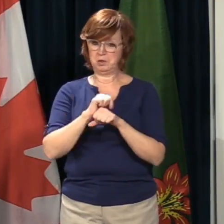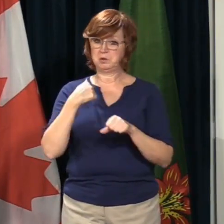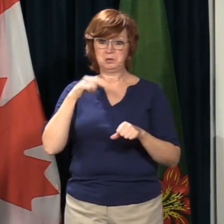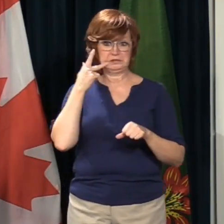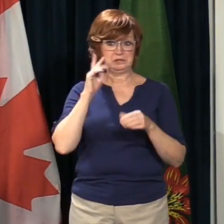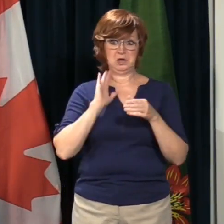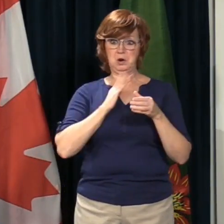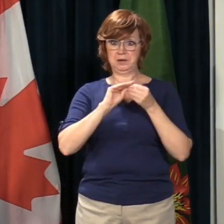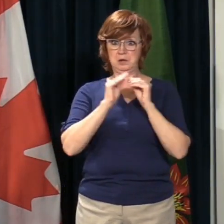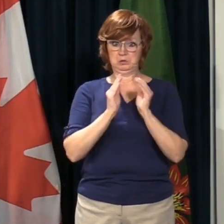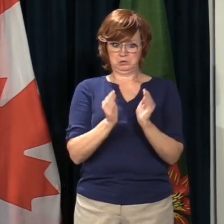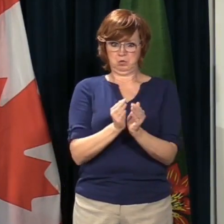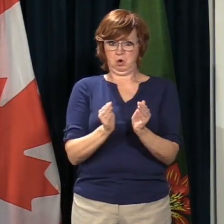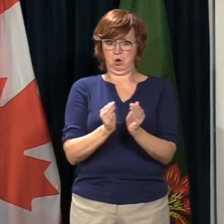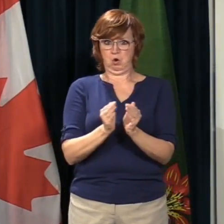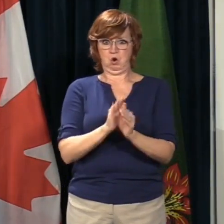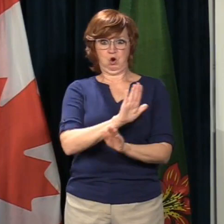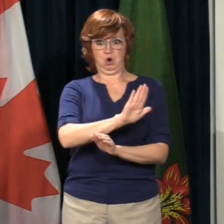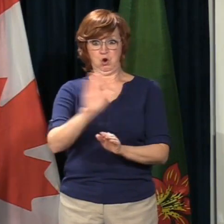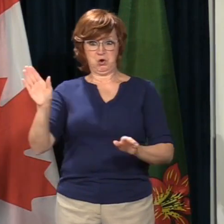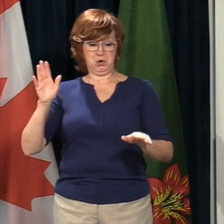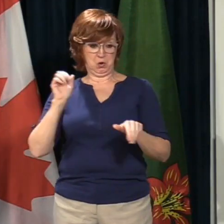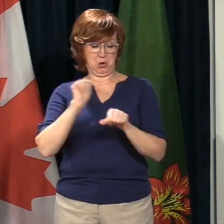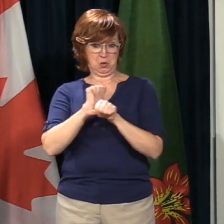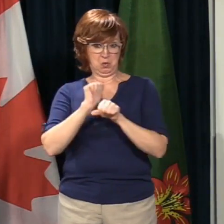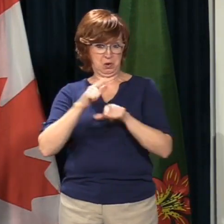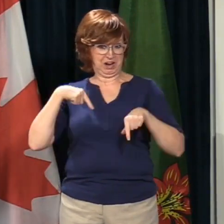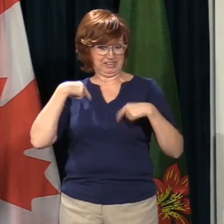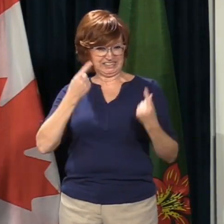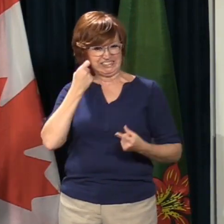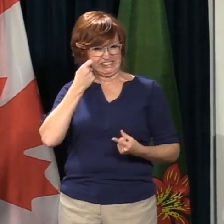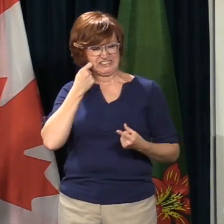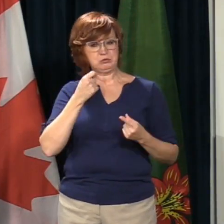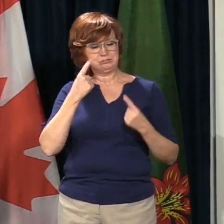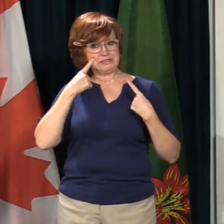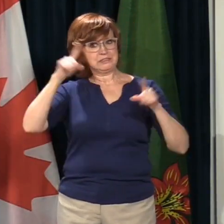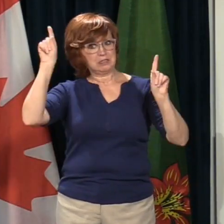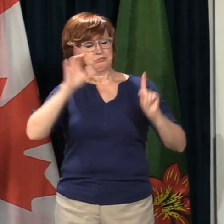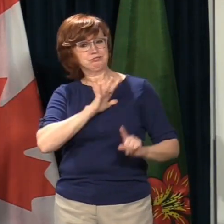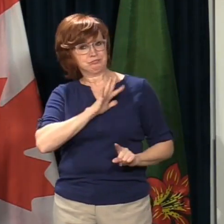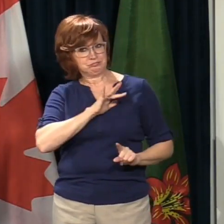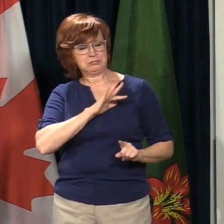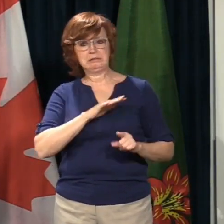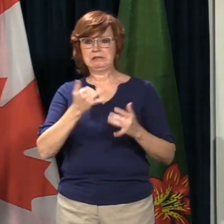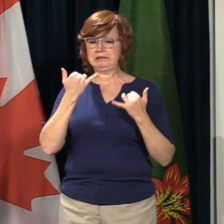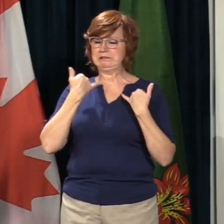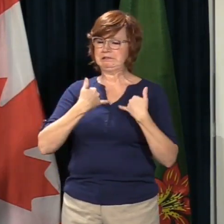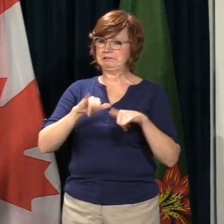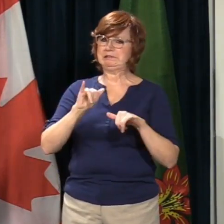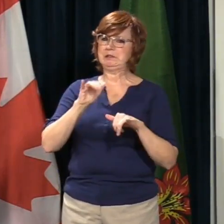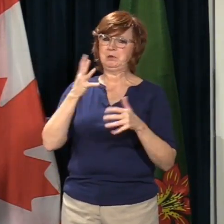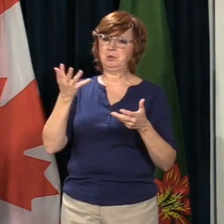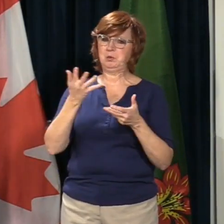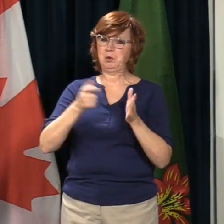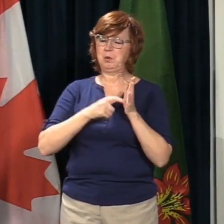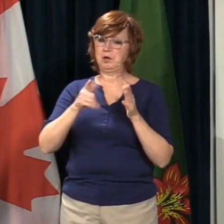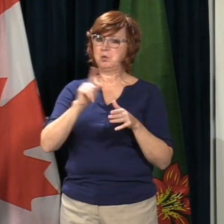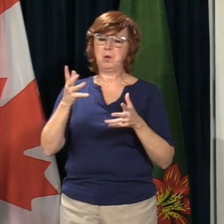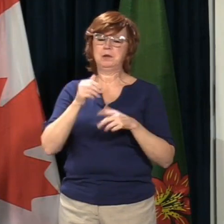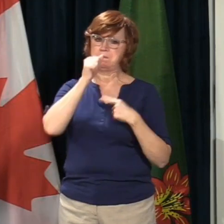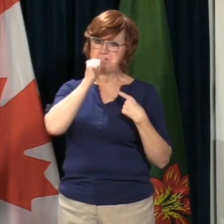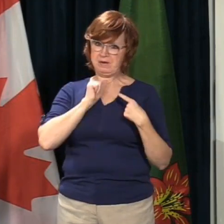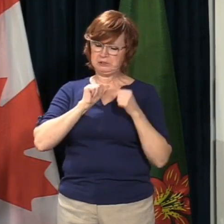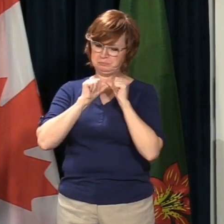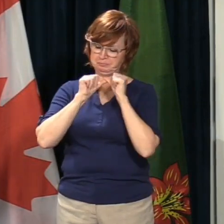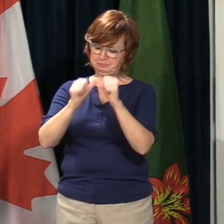numbers, what you are doing is working. We just need now your patience and your perseverance going forward. Since last week,